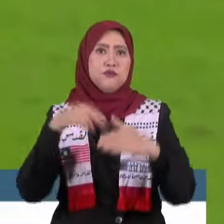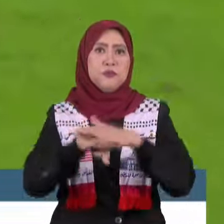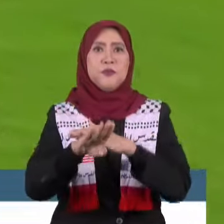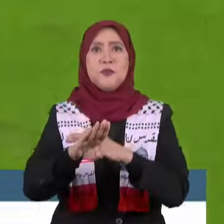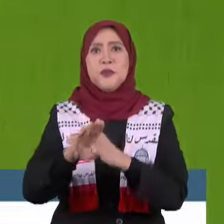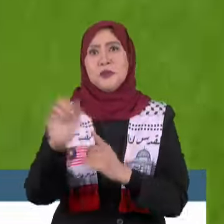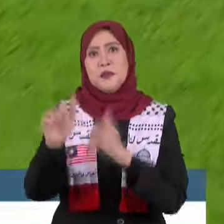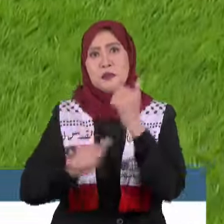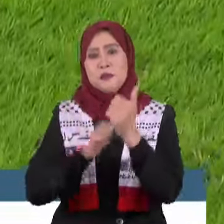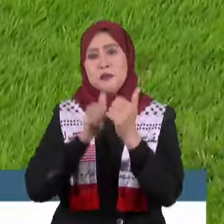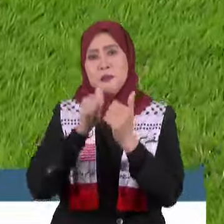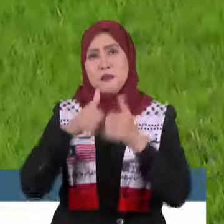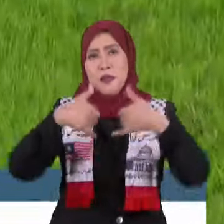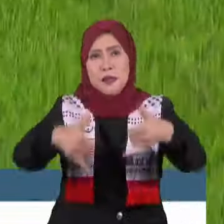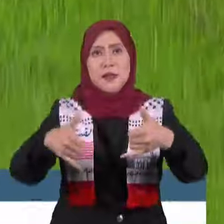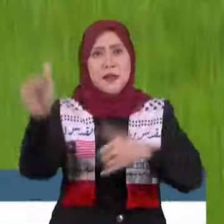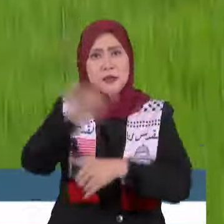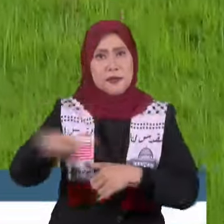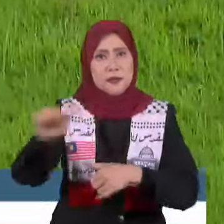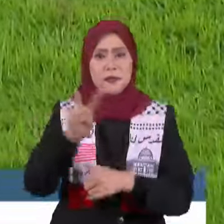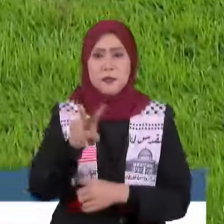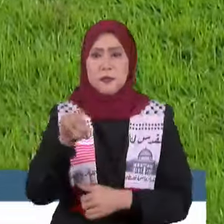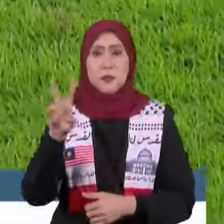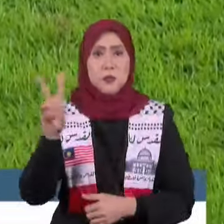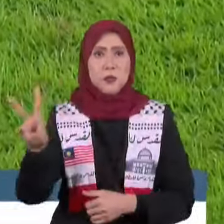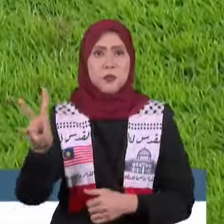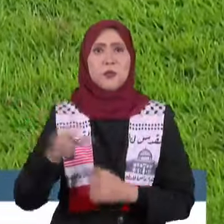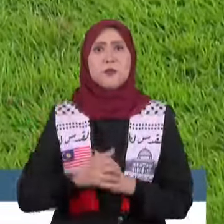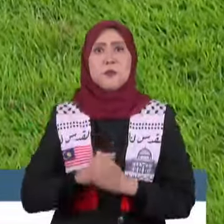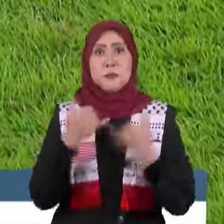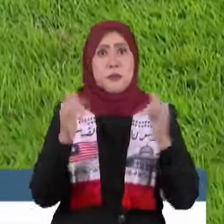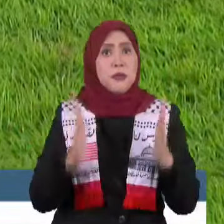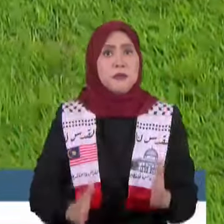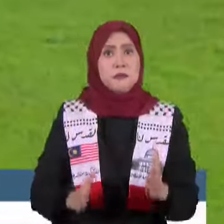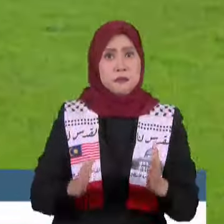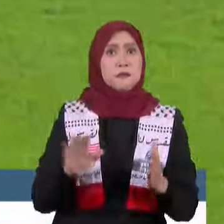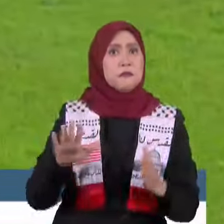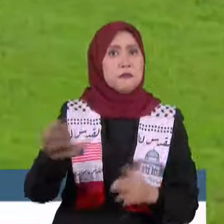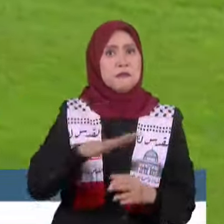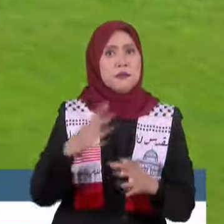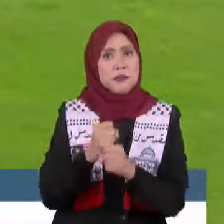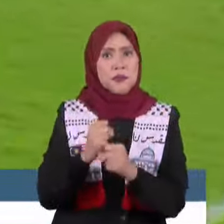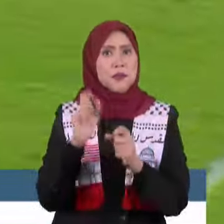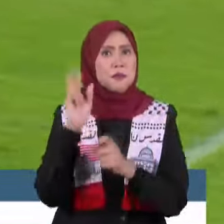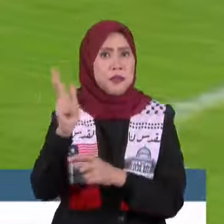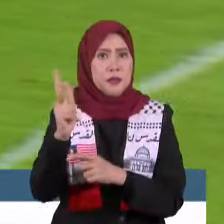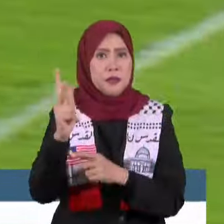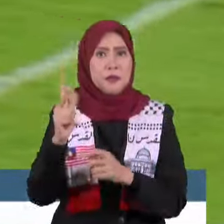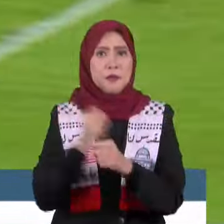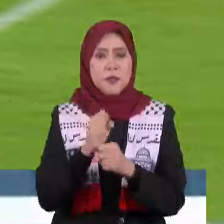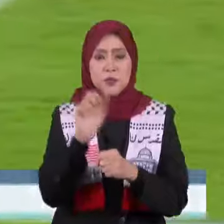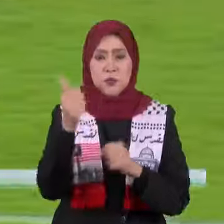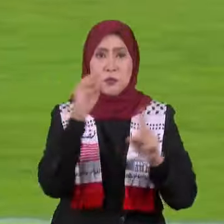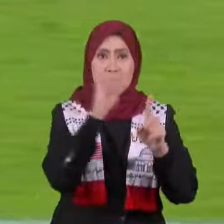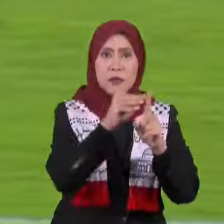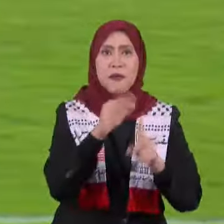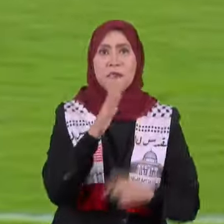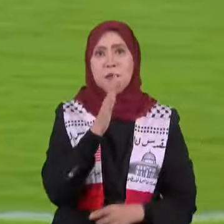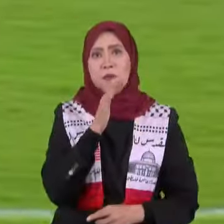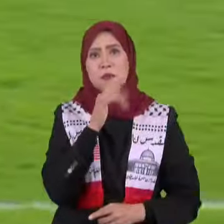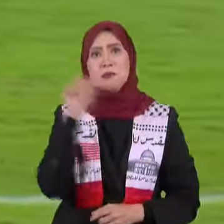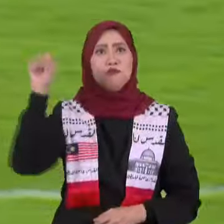Asia 2027. Anak buah Panggon menamatkan saingan kumpulan D di tempat ketiga dengan 10 mata. Oman lolos ke peringkat seterusnya